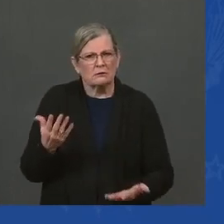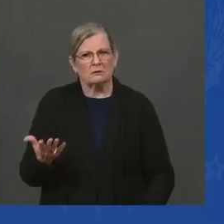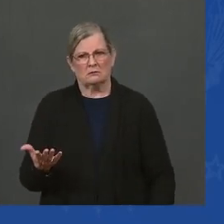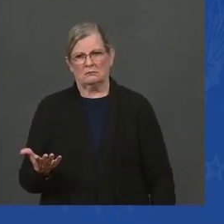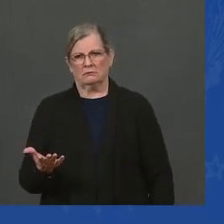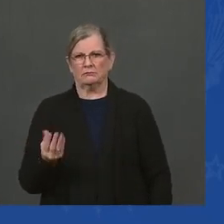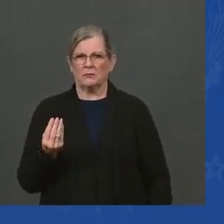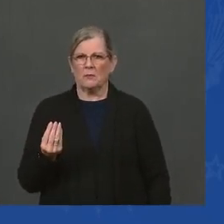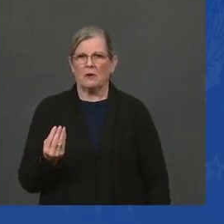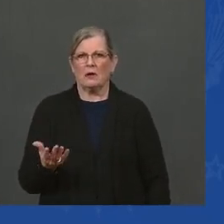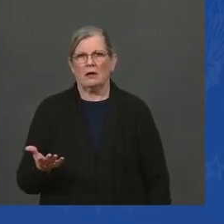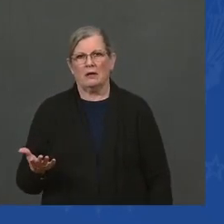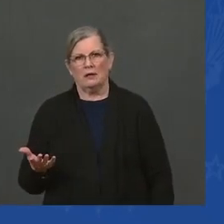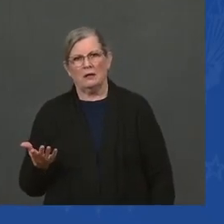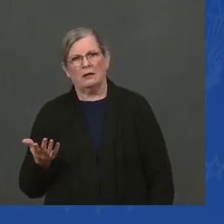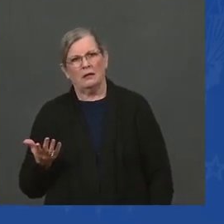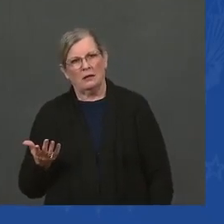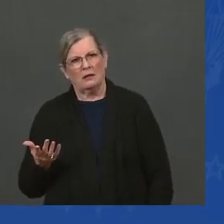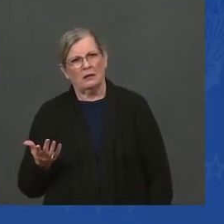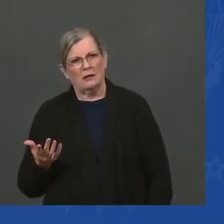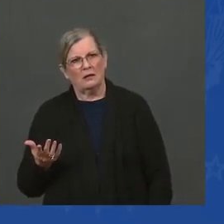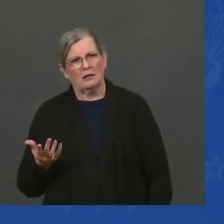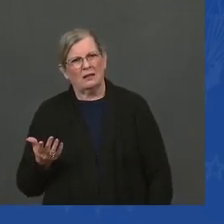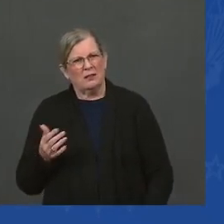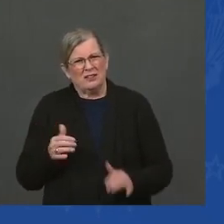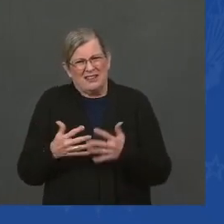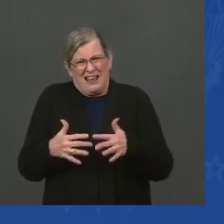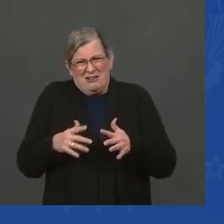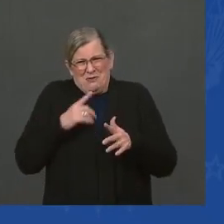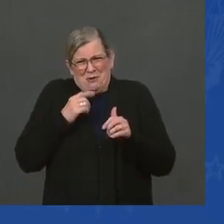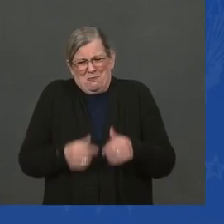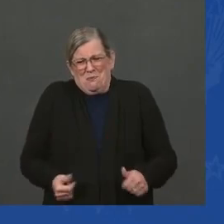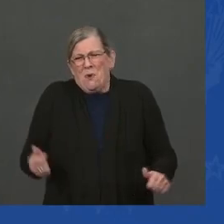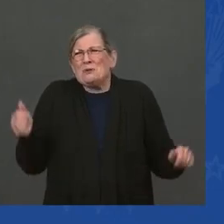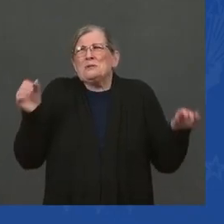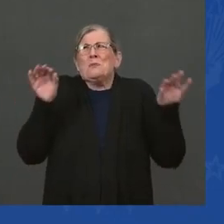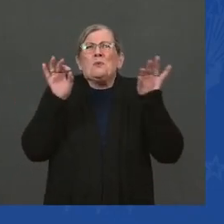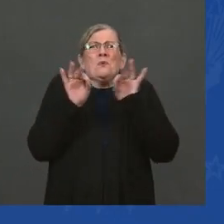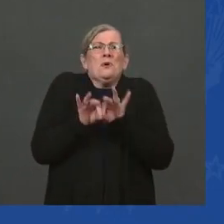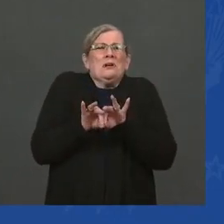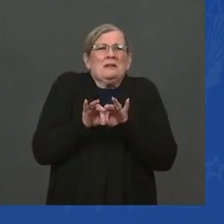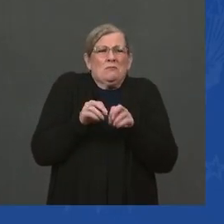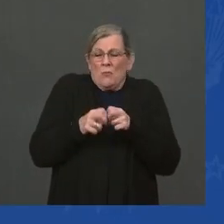is climate. Everywhere. From Iceland to